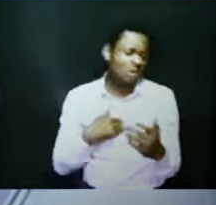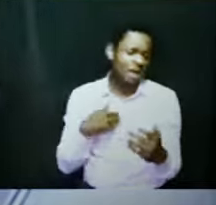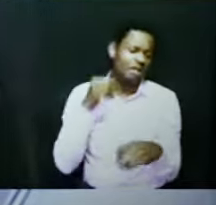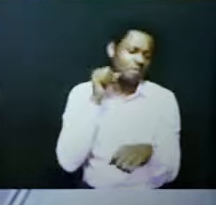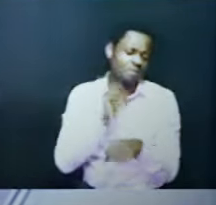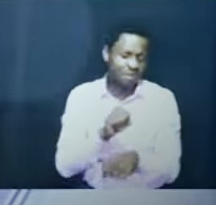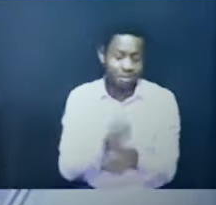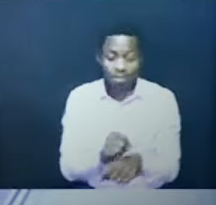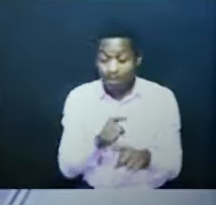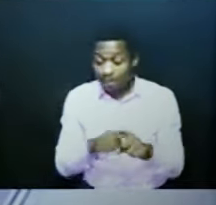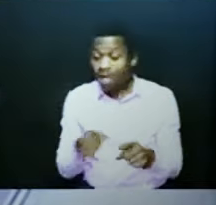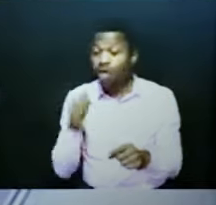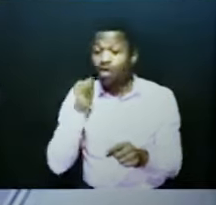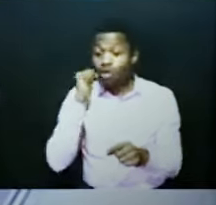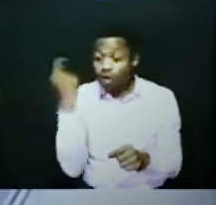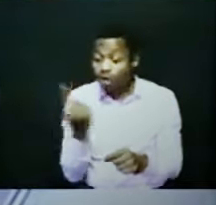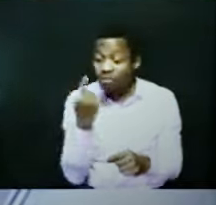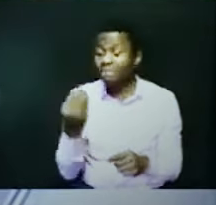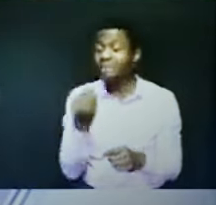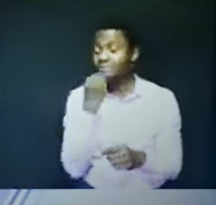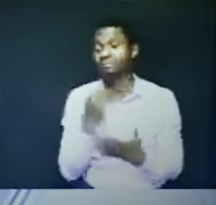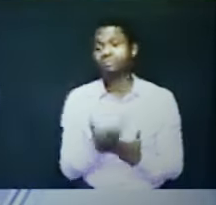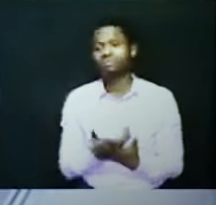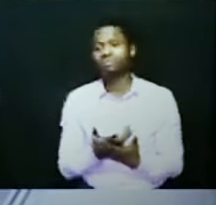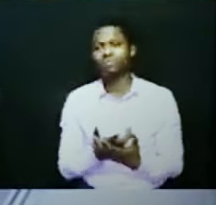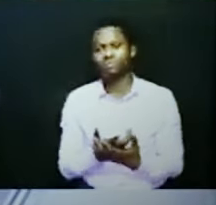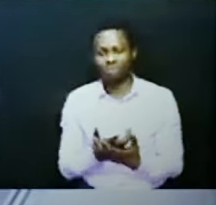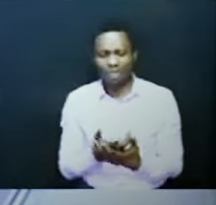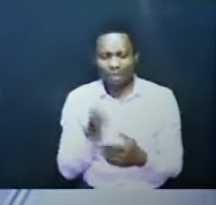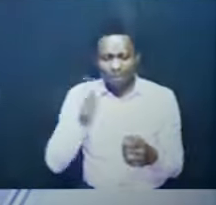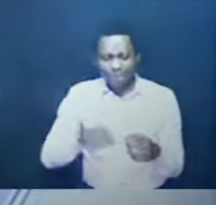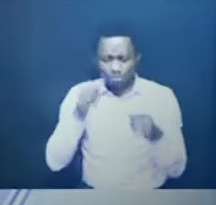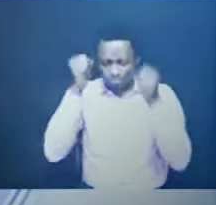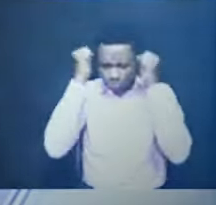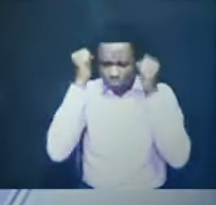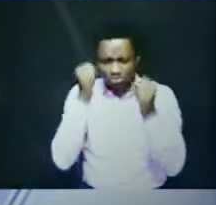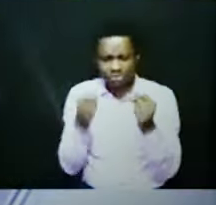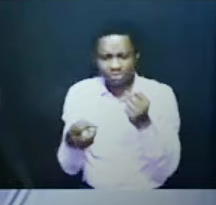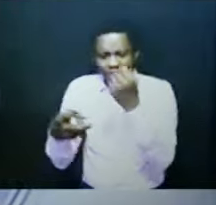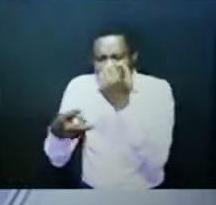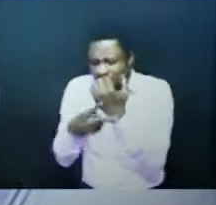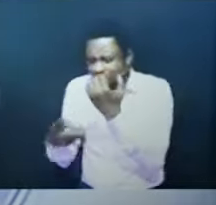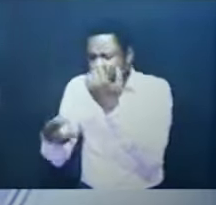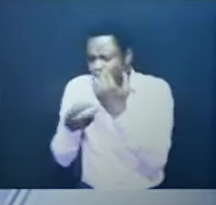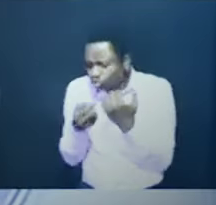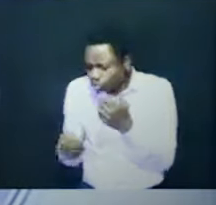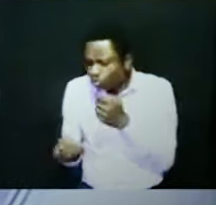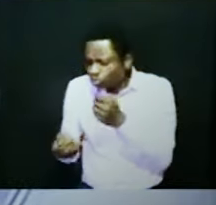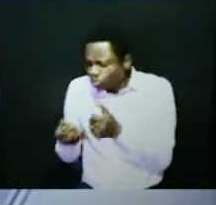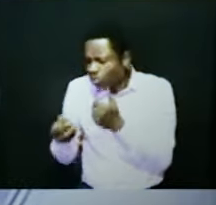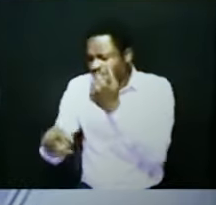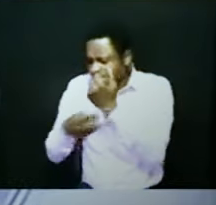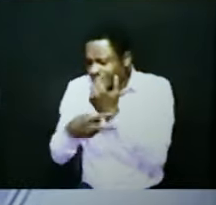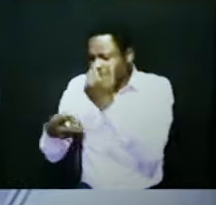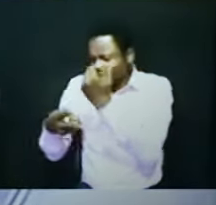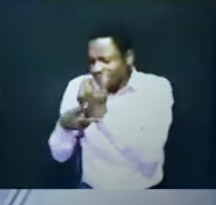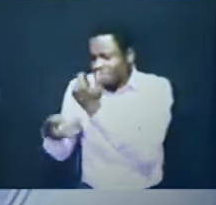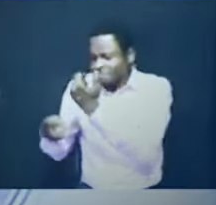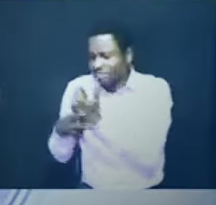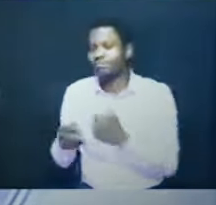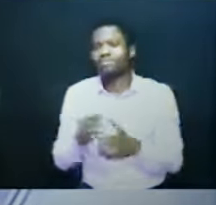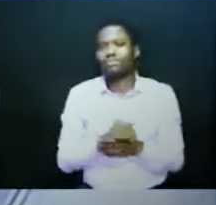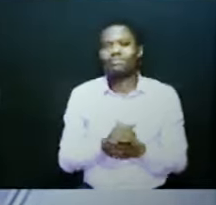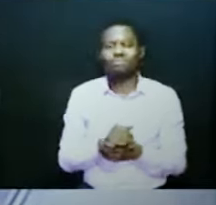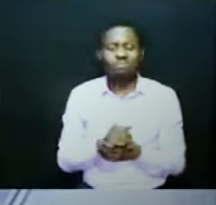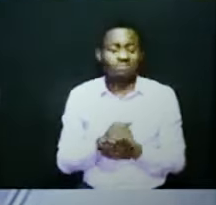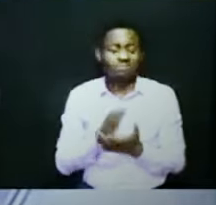body, you always eat. You see, be diligent in saving little things. You'll be surprised that as we